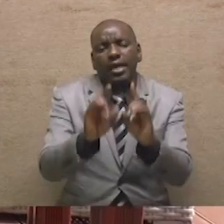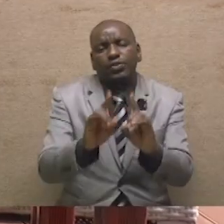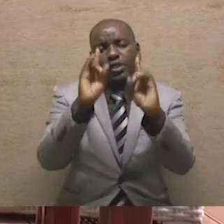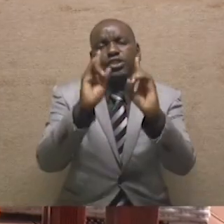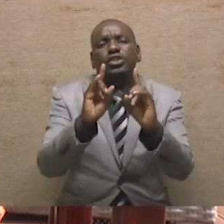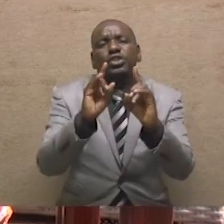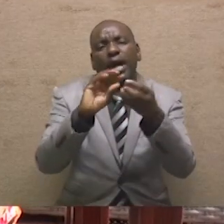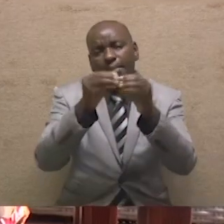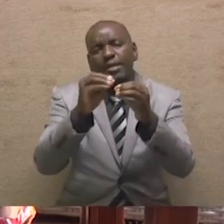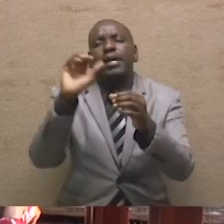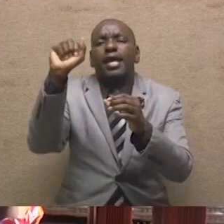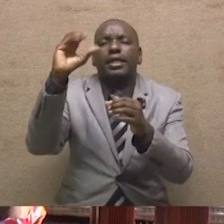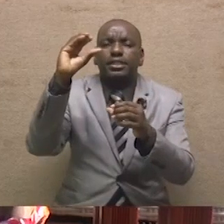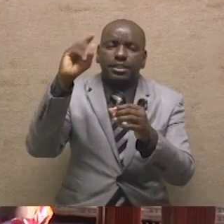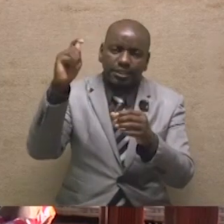to the Education Amendment Act now.